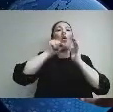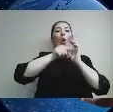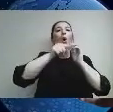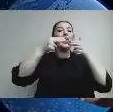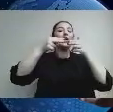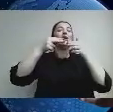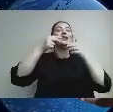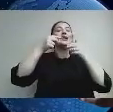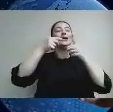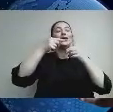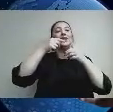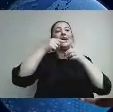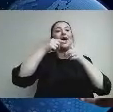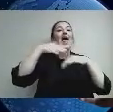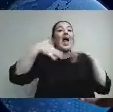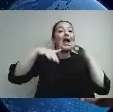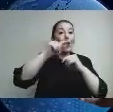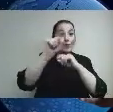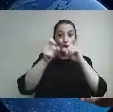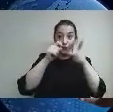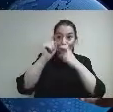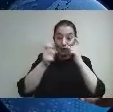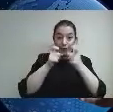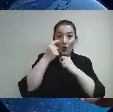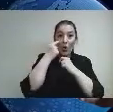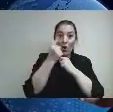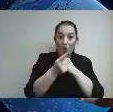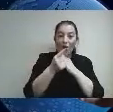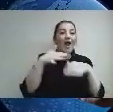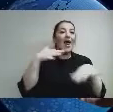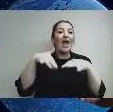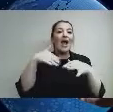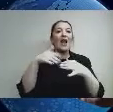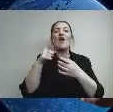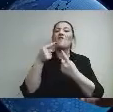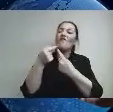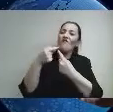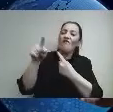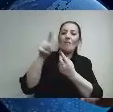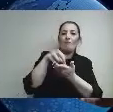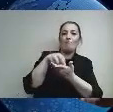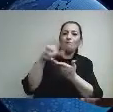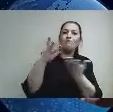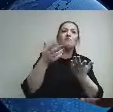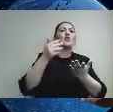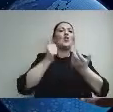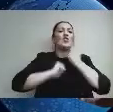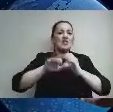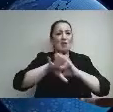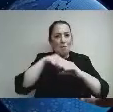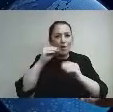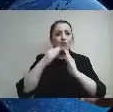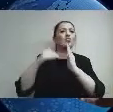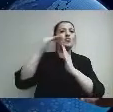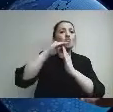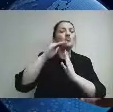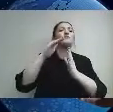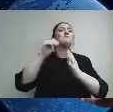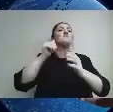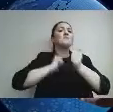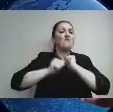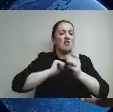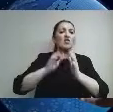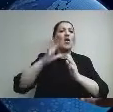They have a different category, but we see people with master's degree, undergraduate degree, or